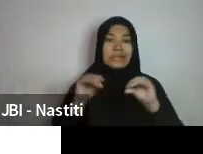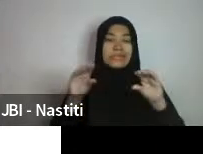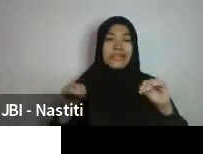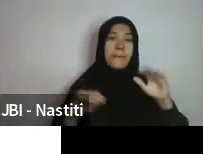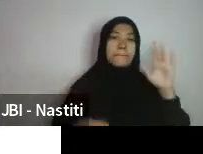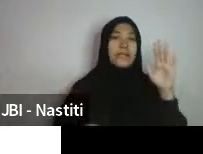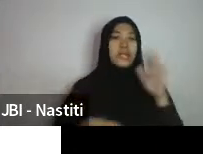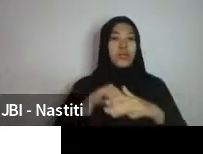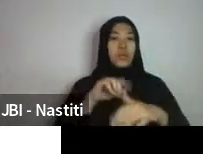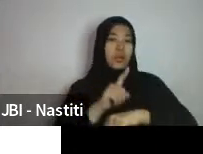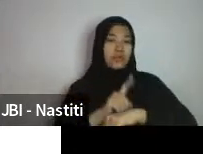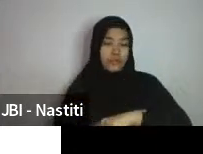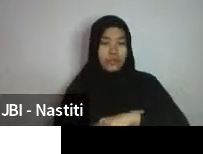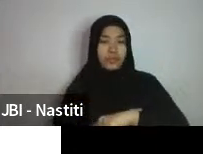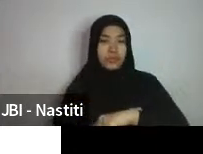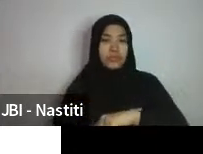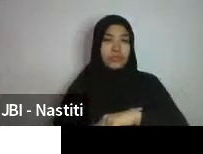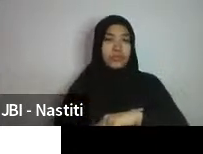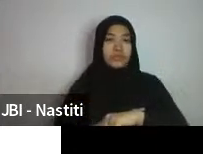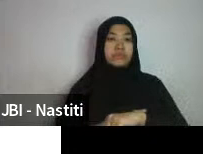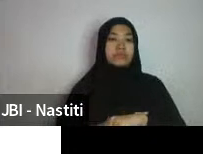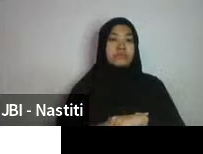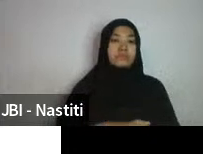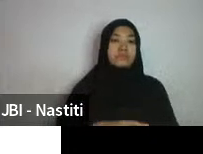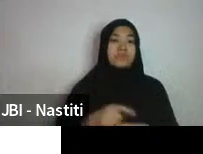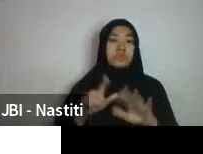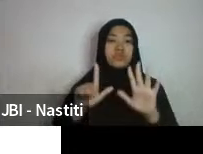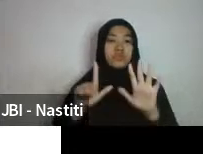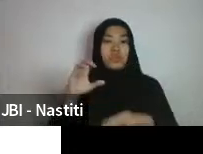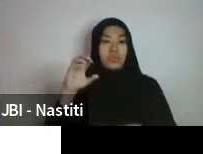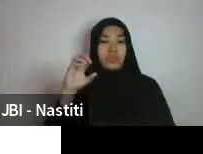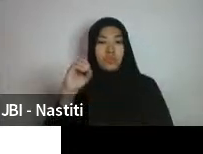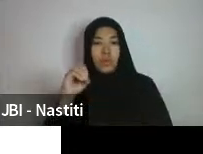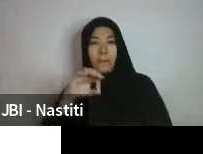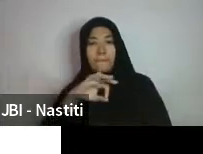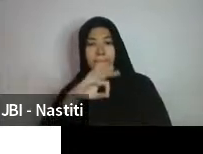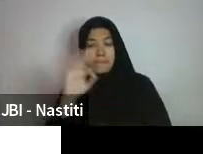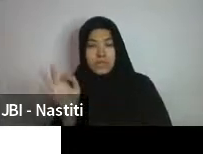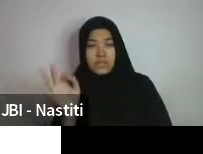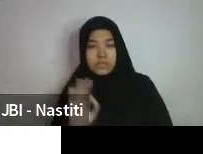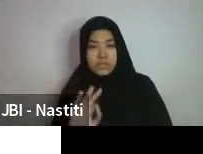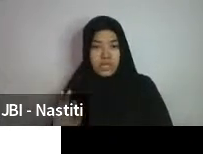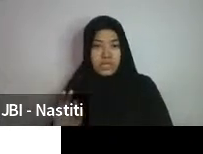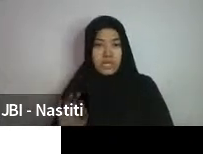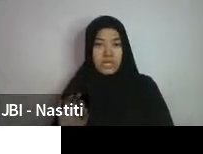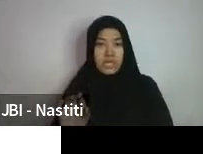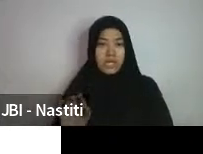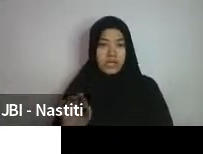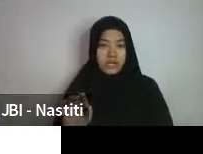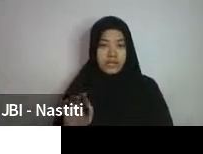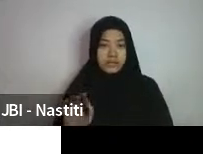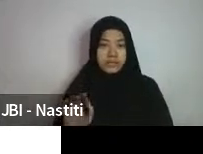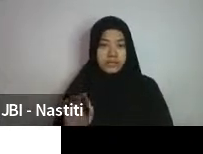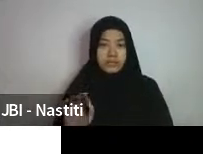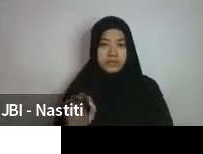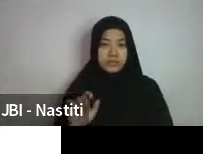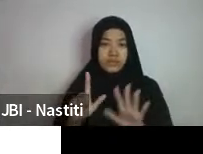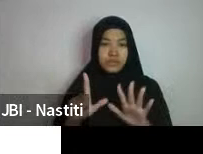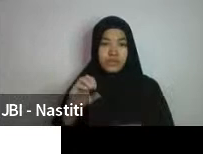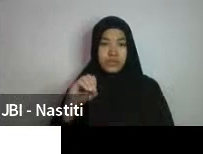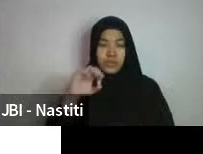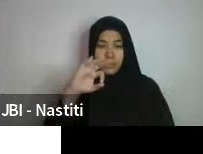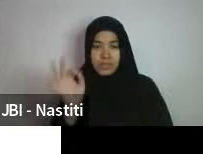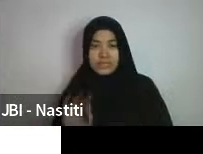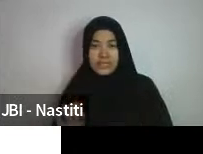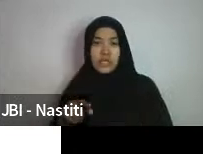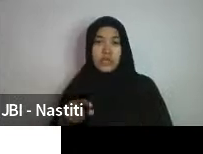of people working in the community and within the hospital settings. Almost half of our sample had greater